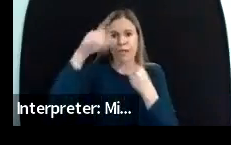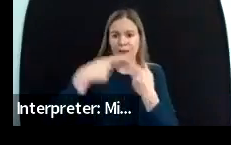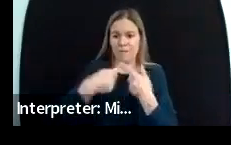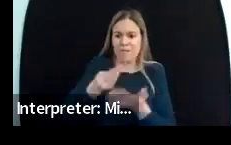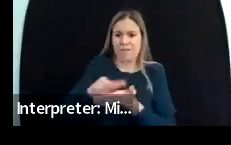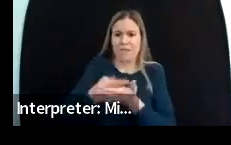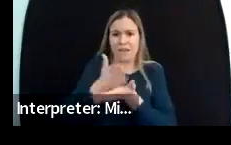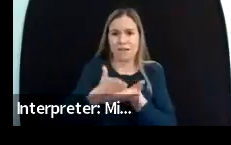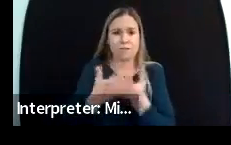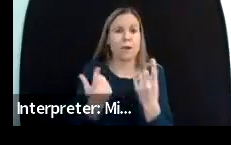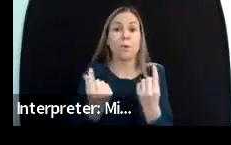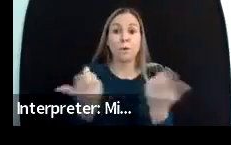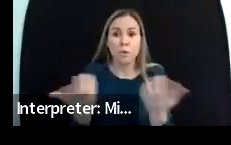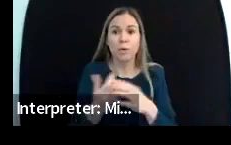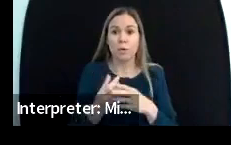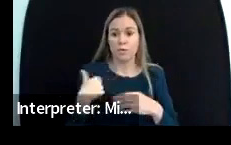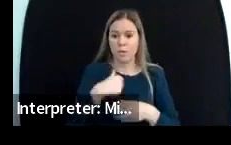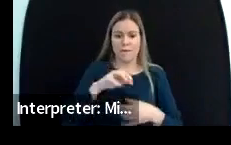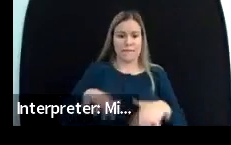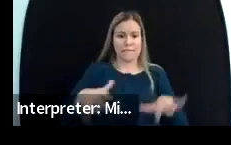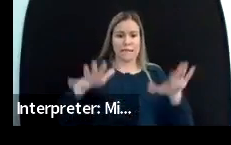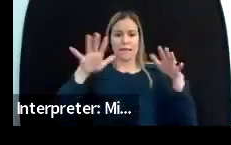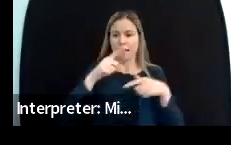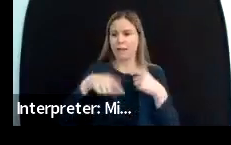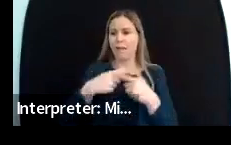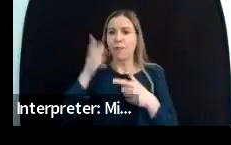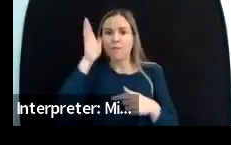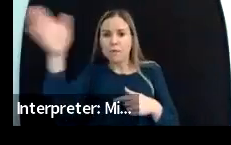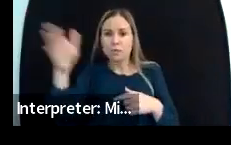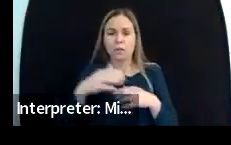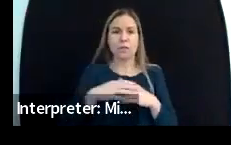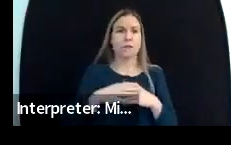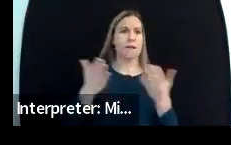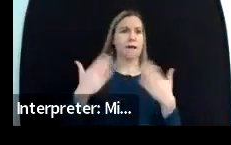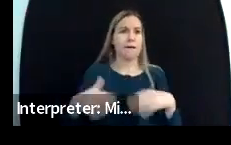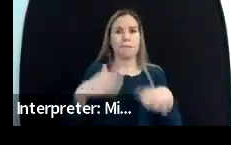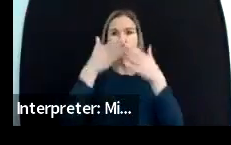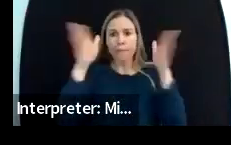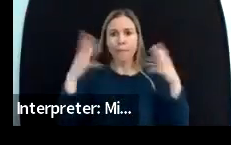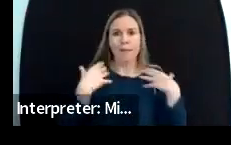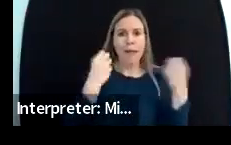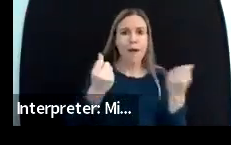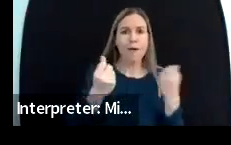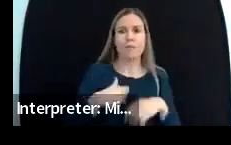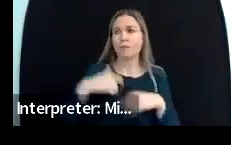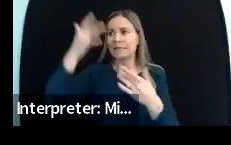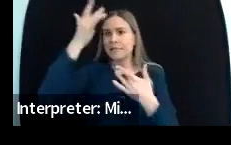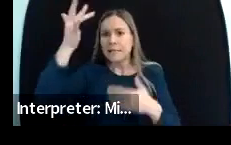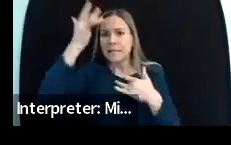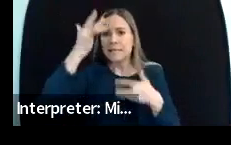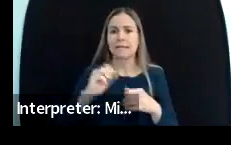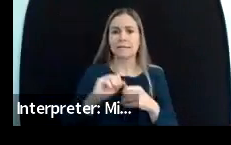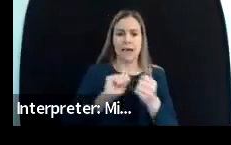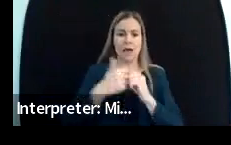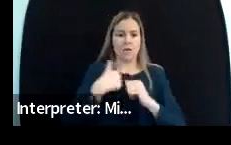know, folks, we had anxiety about the future, public health, sickness, and the ability to meet